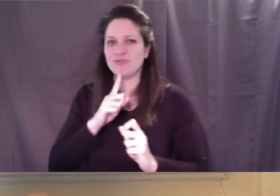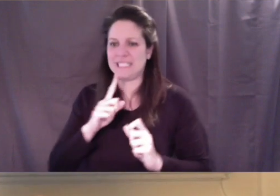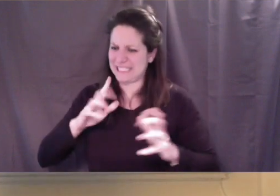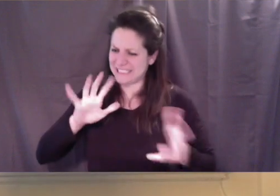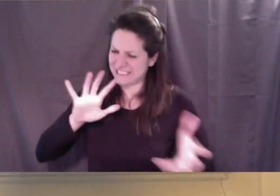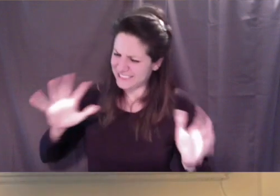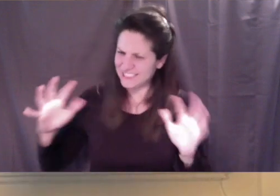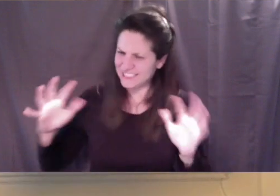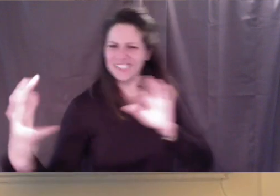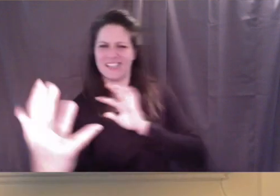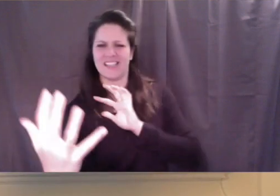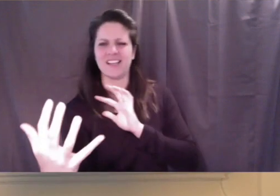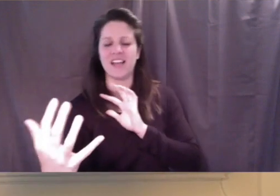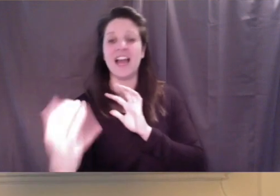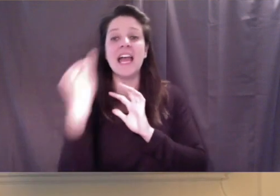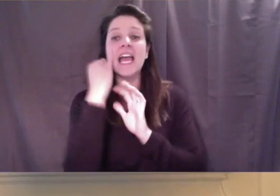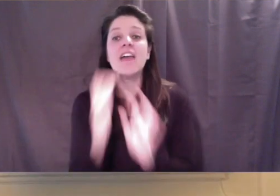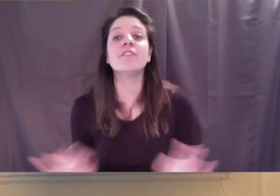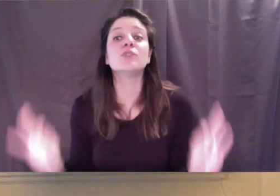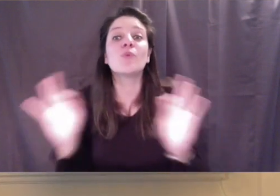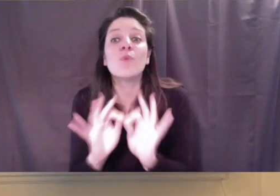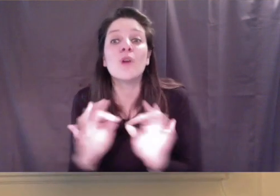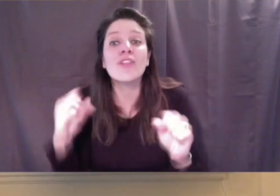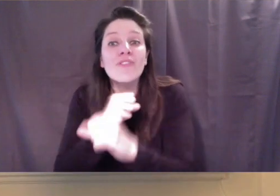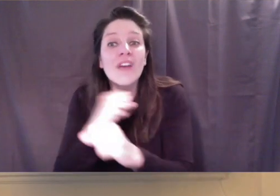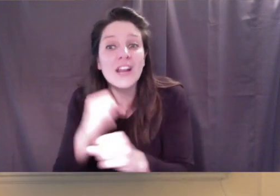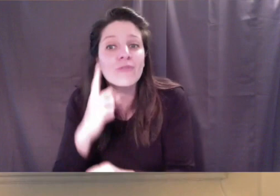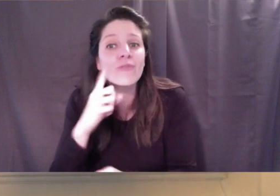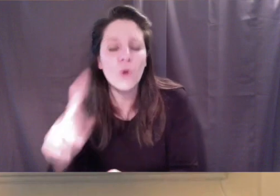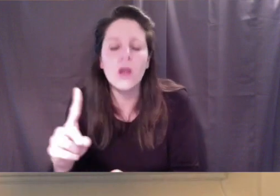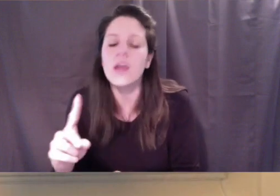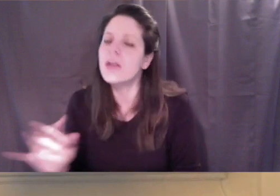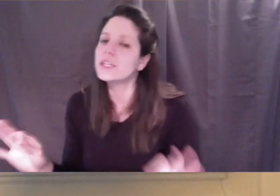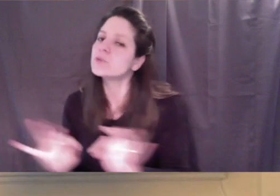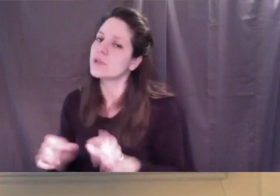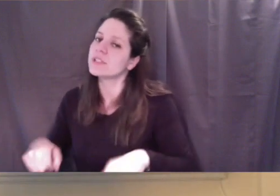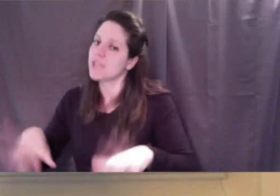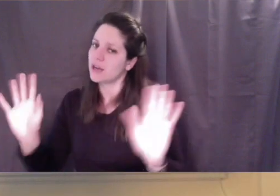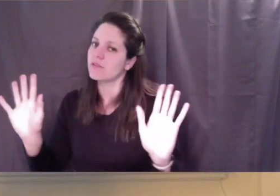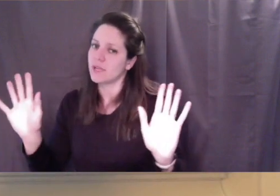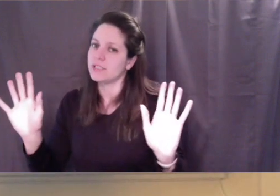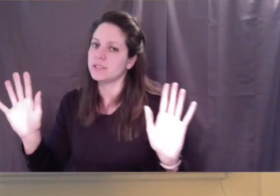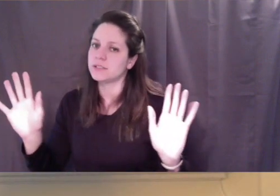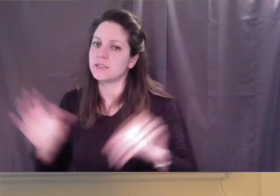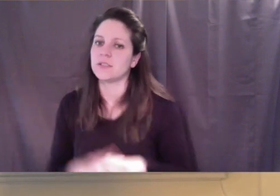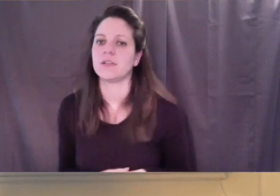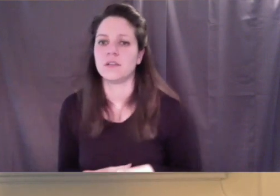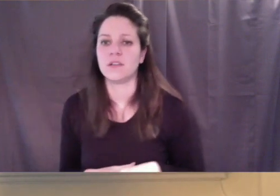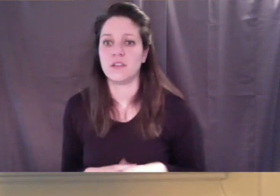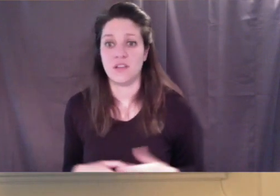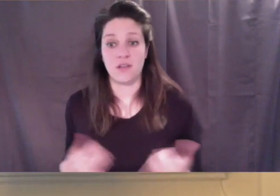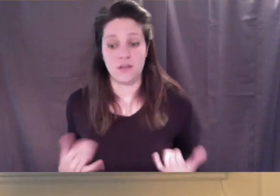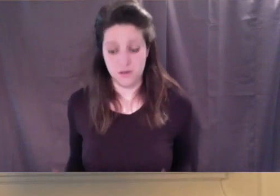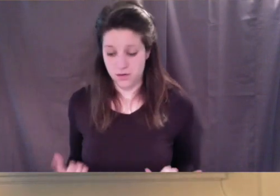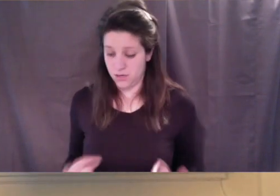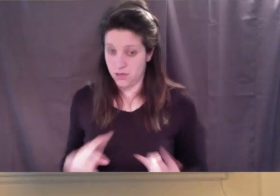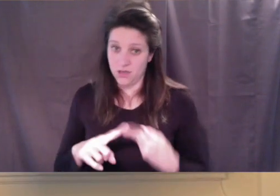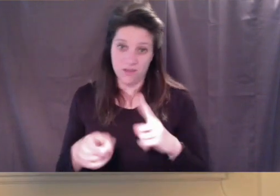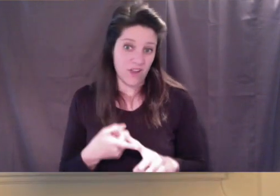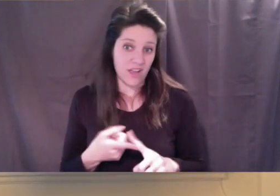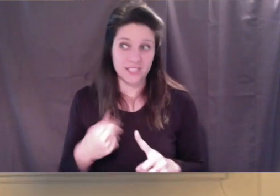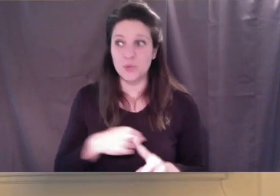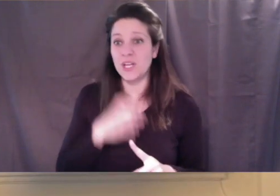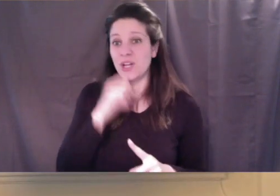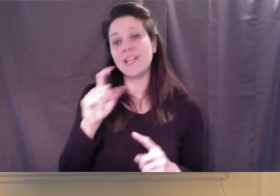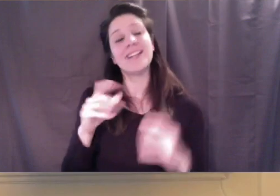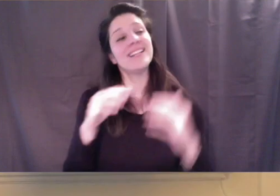and metanoiaize, because anything worth fighting for is worth sacrificing for. Because at this point, friends,